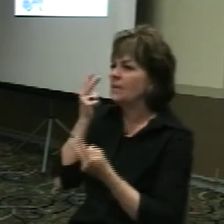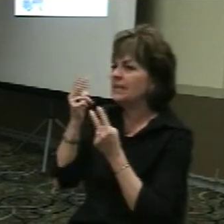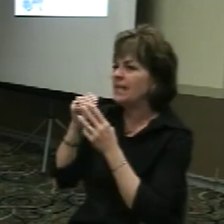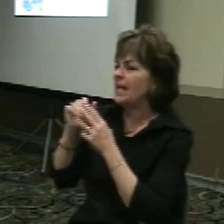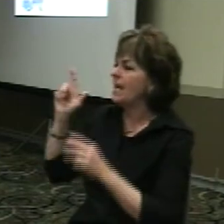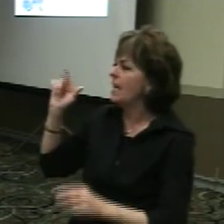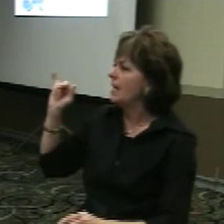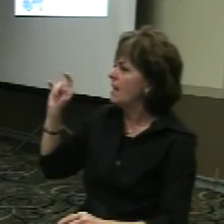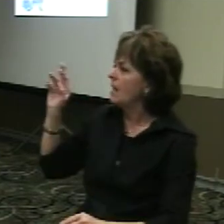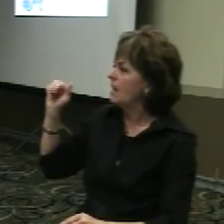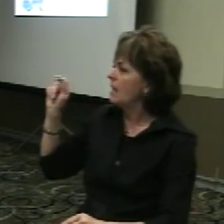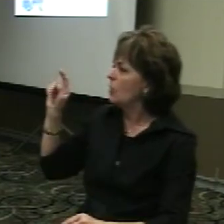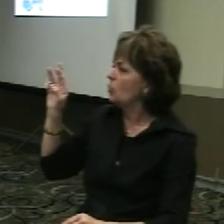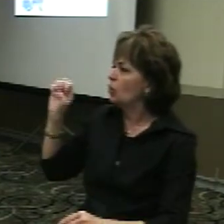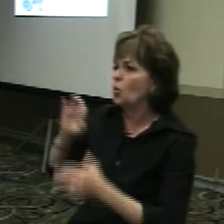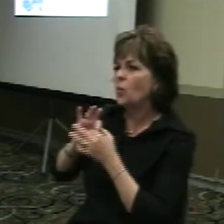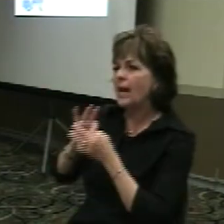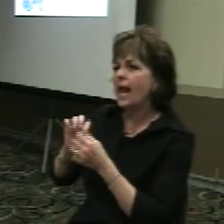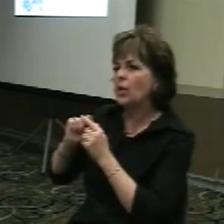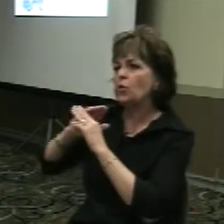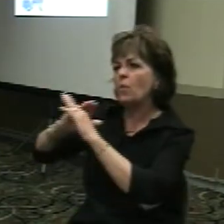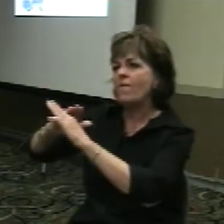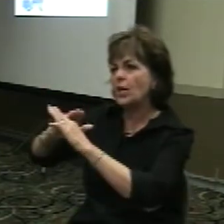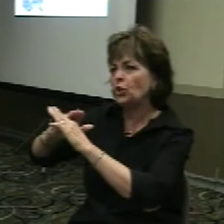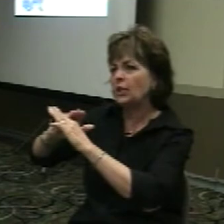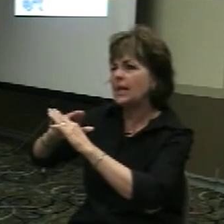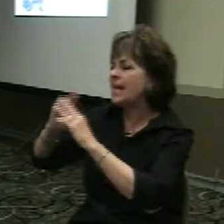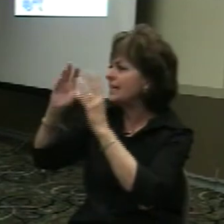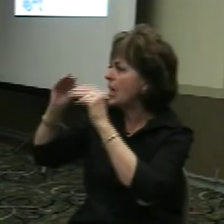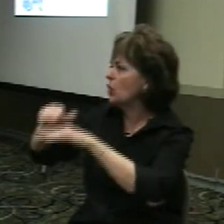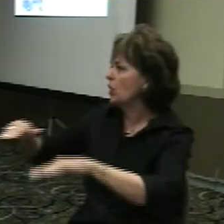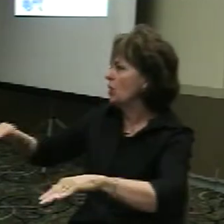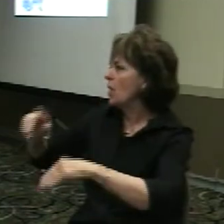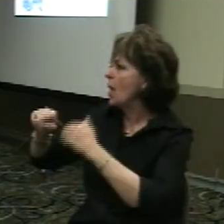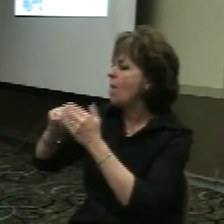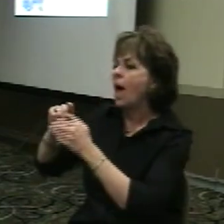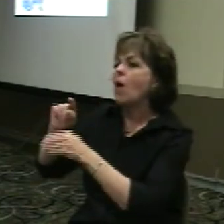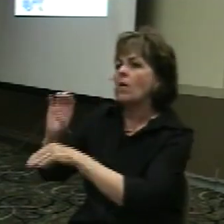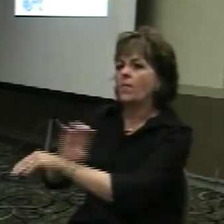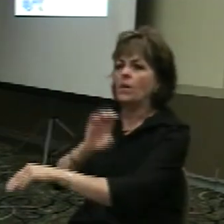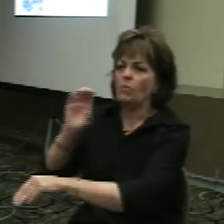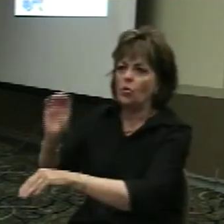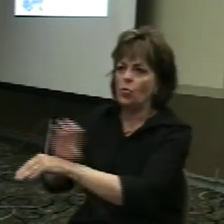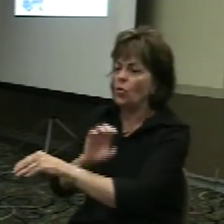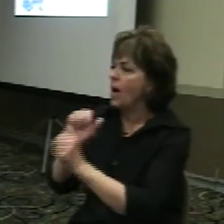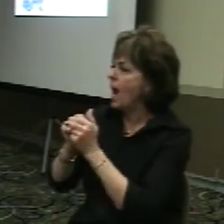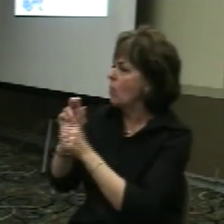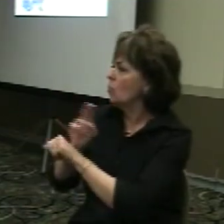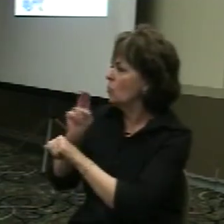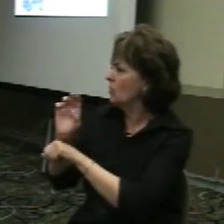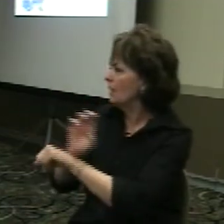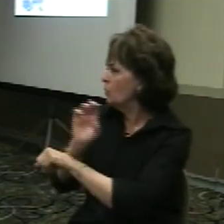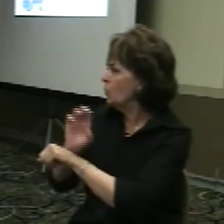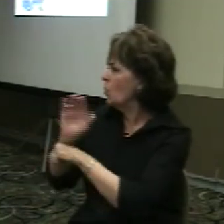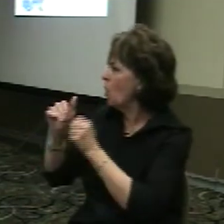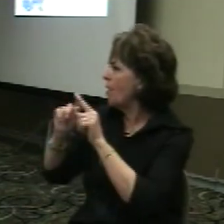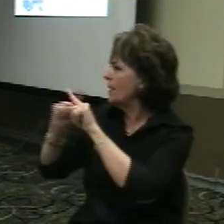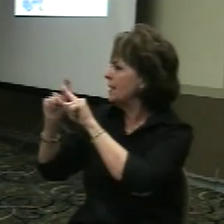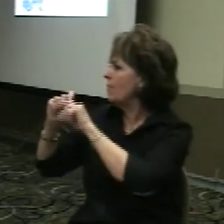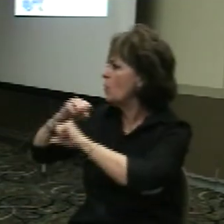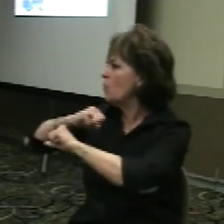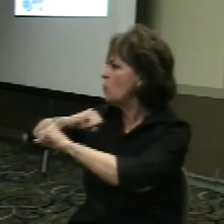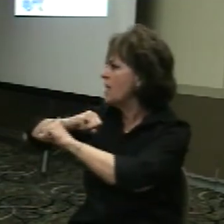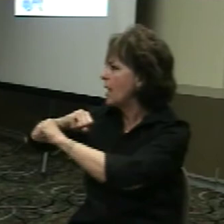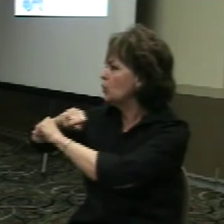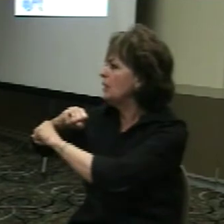see in the literature as far as prevention is to educate children about the computer, how to use the computer, all the different kind of